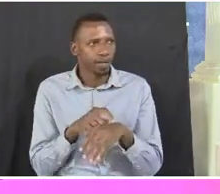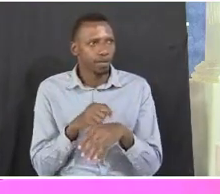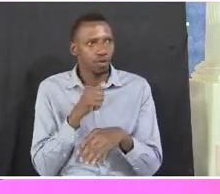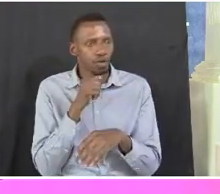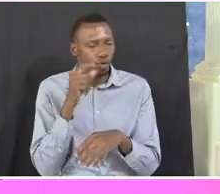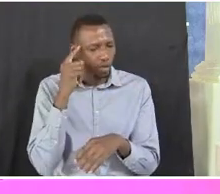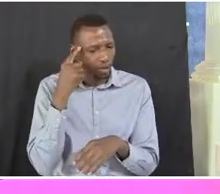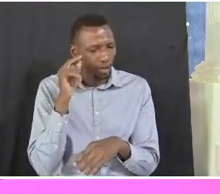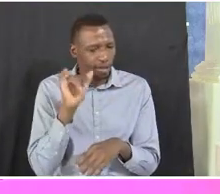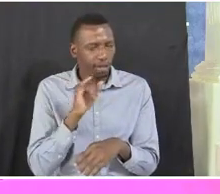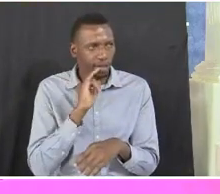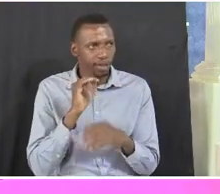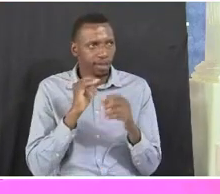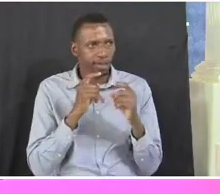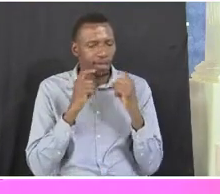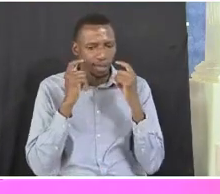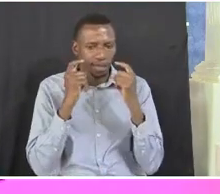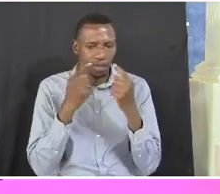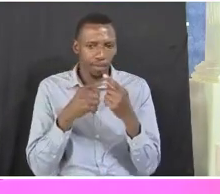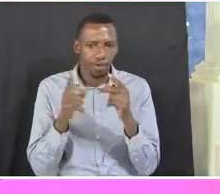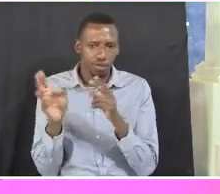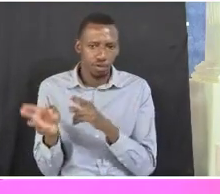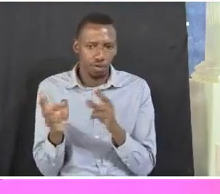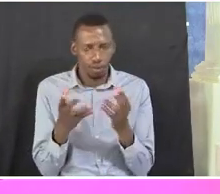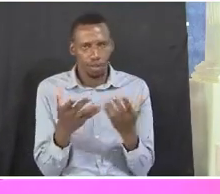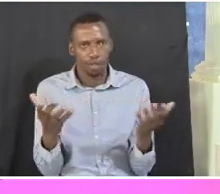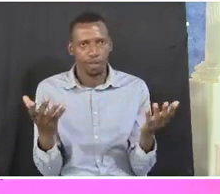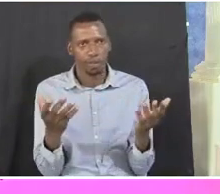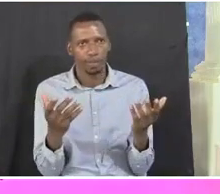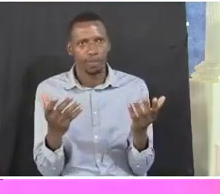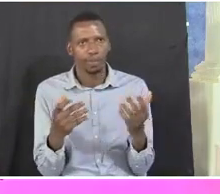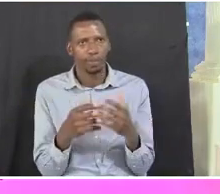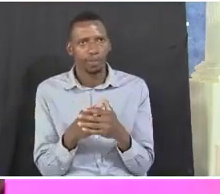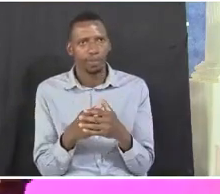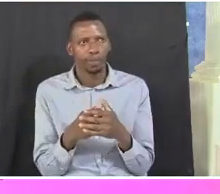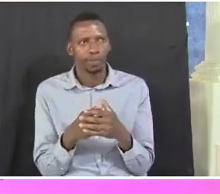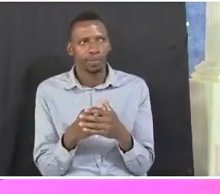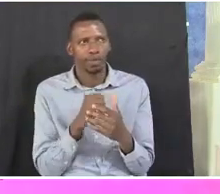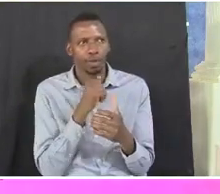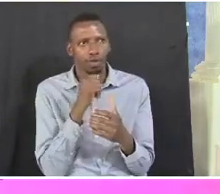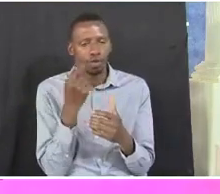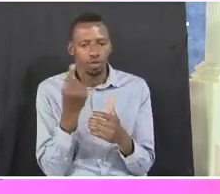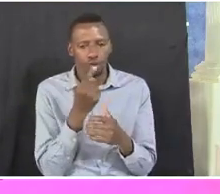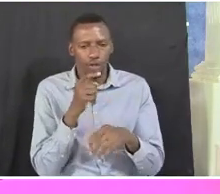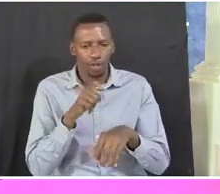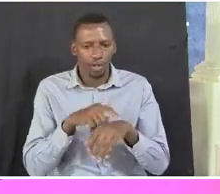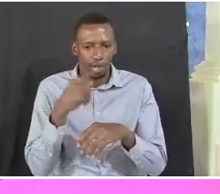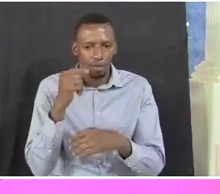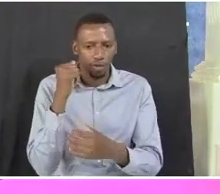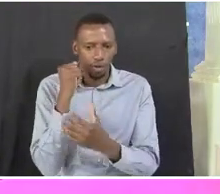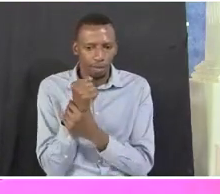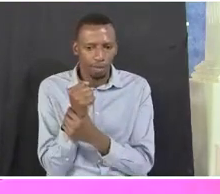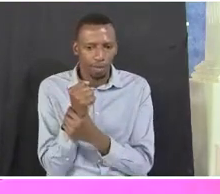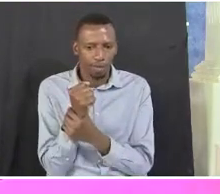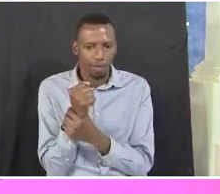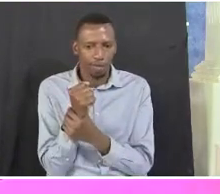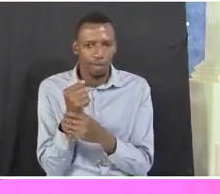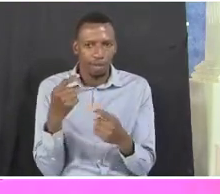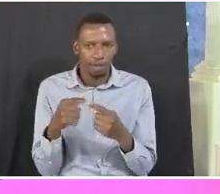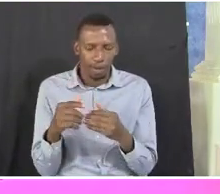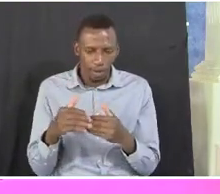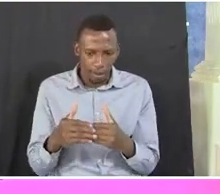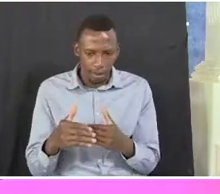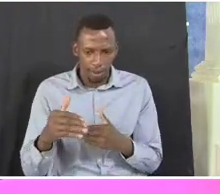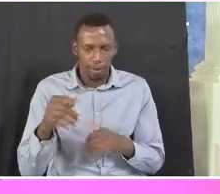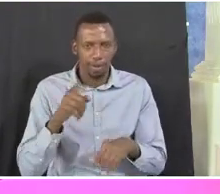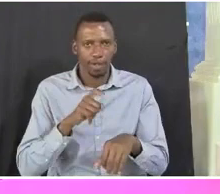regarded as sin, but a normal practice. Not only in Abraham's time, but further down into the